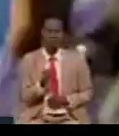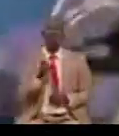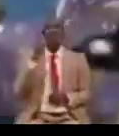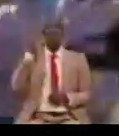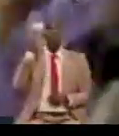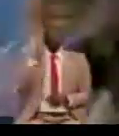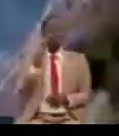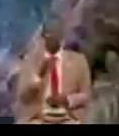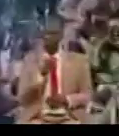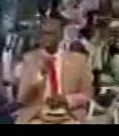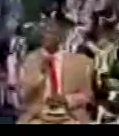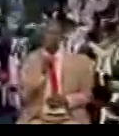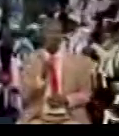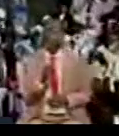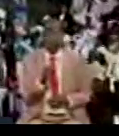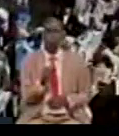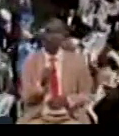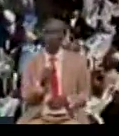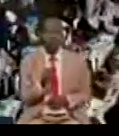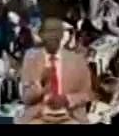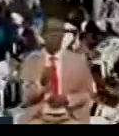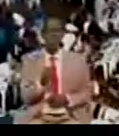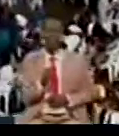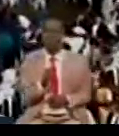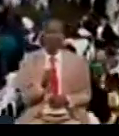He won't.